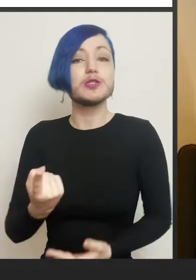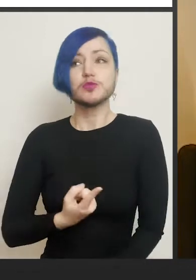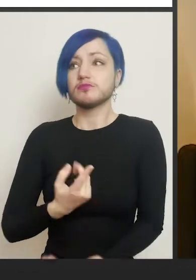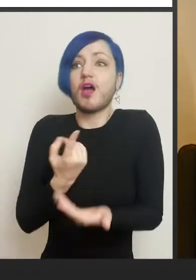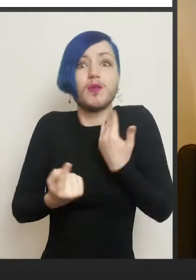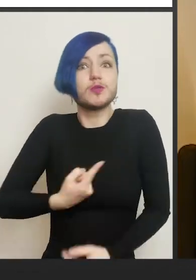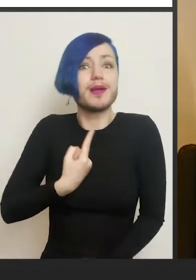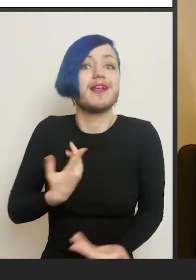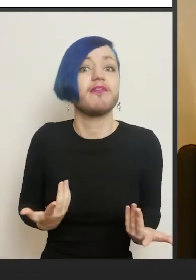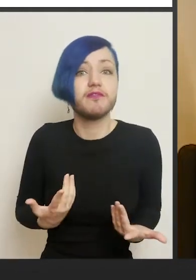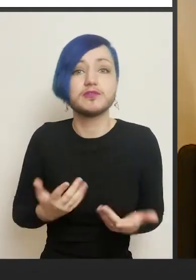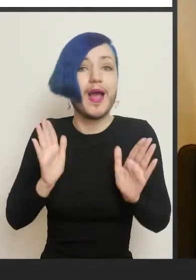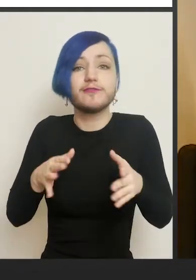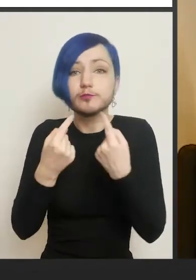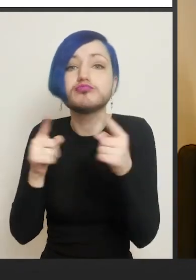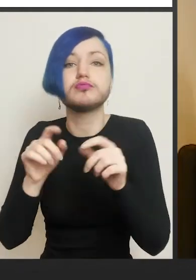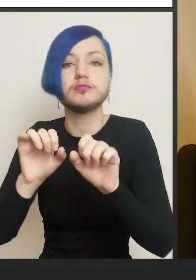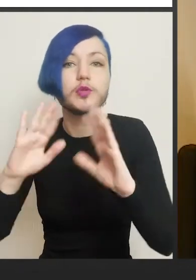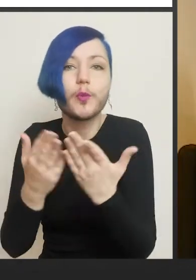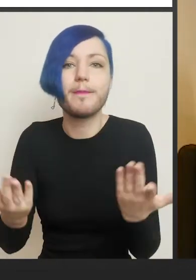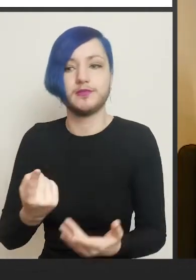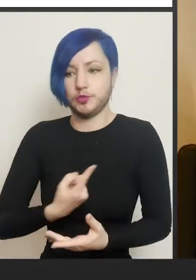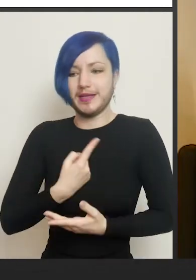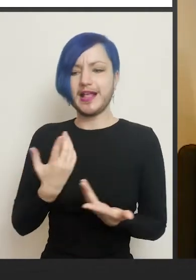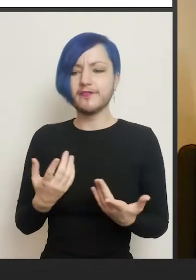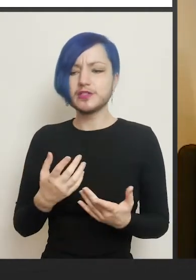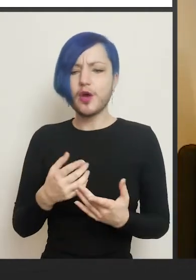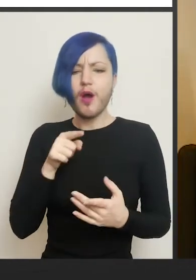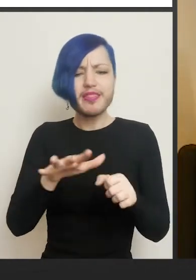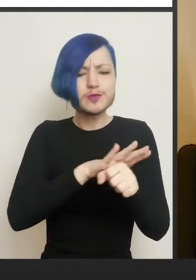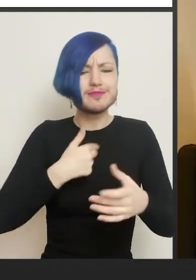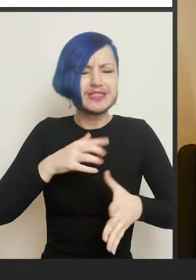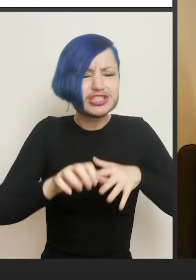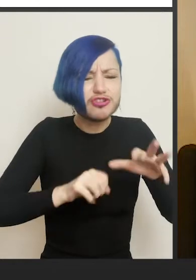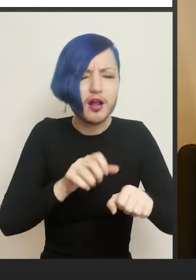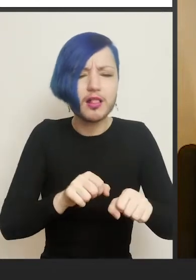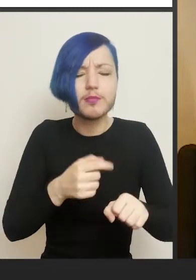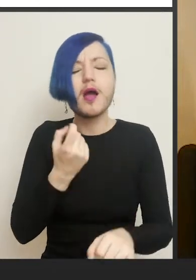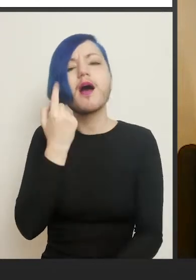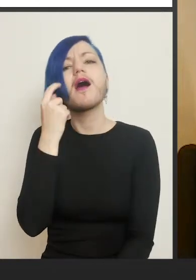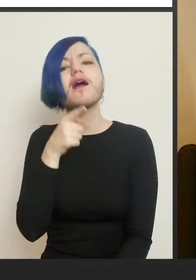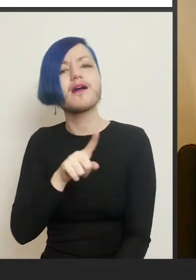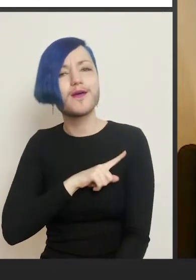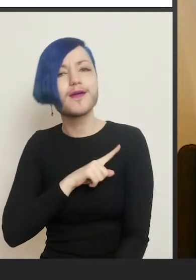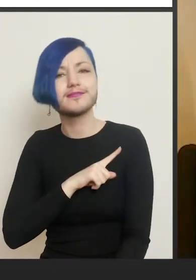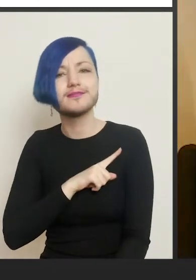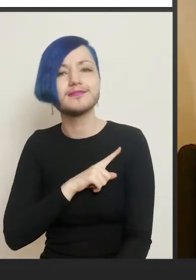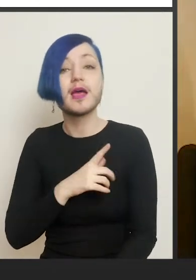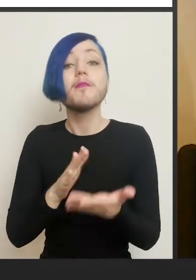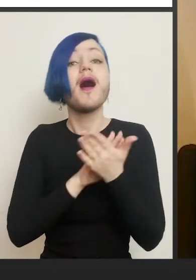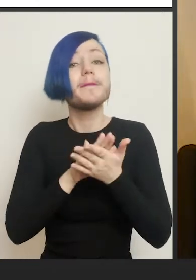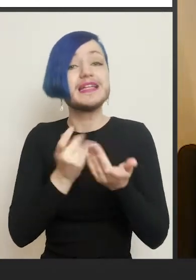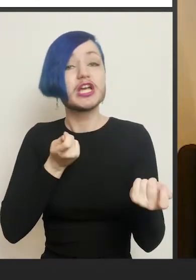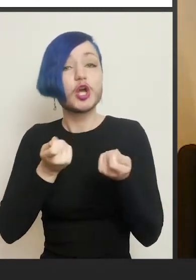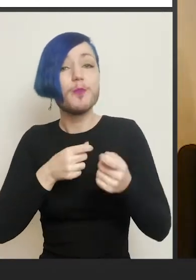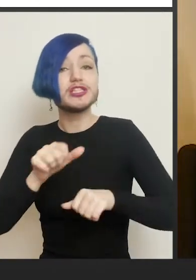to myself even why I struggled so much in certain situations, but it also then meant that I could put in the right